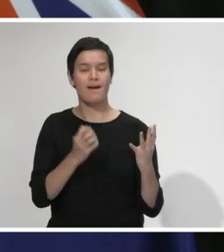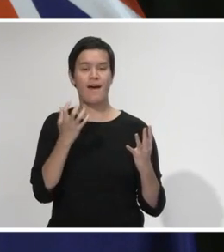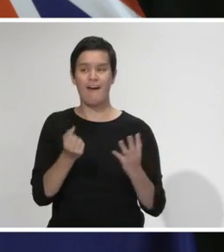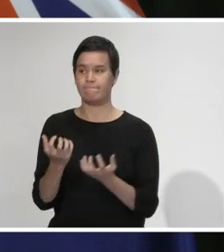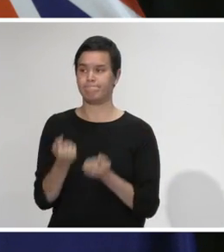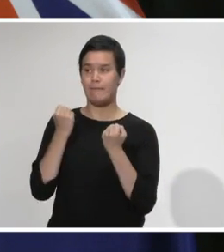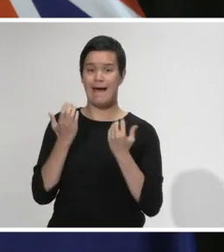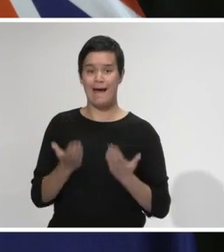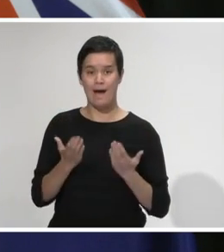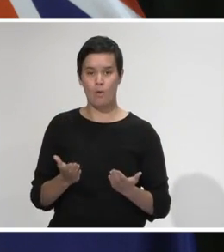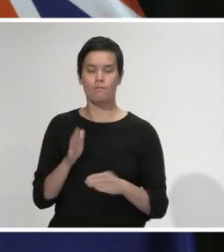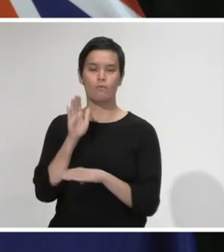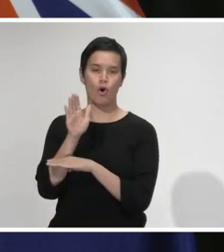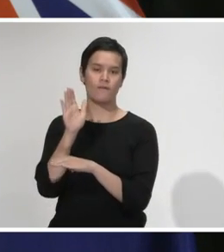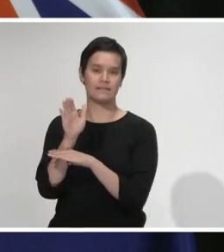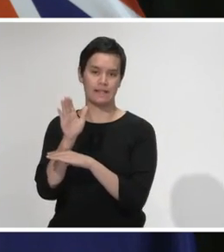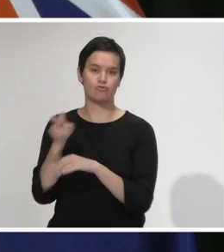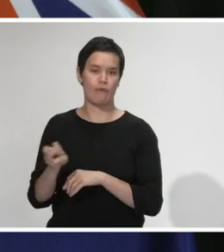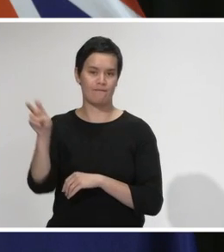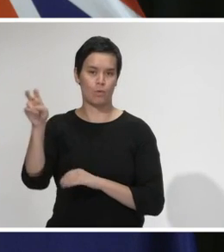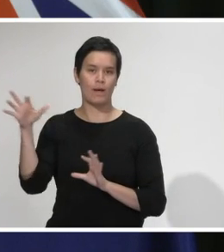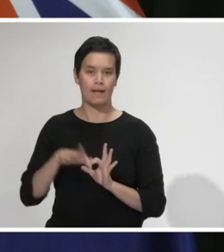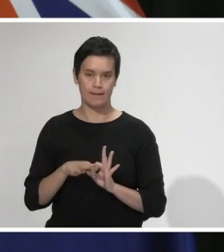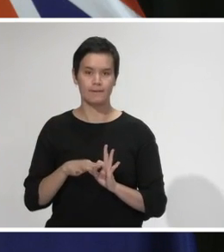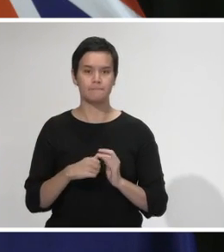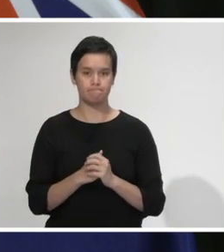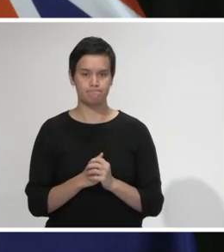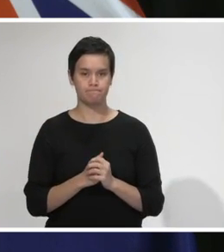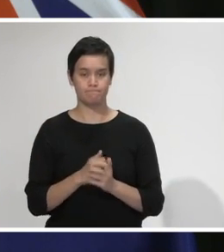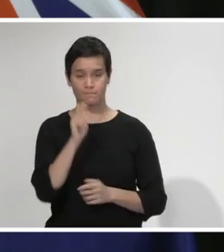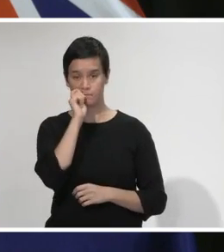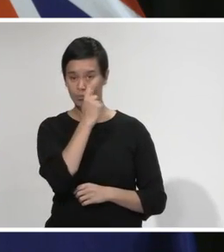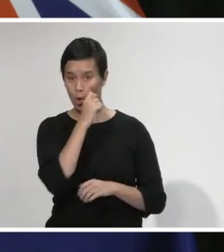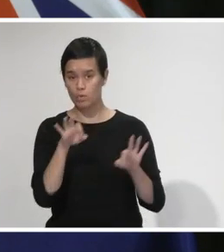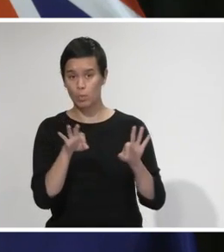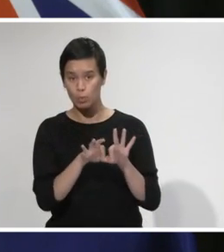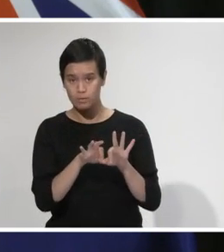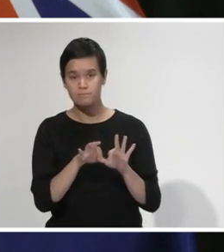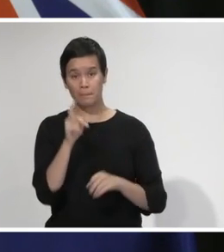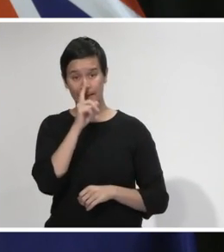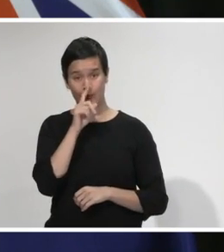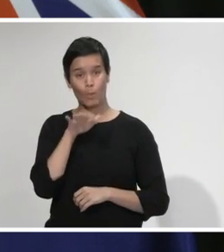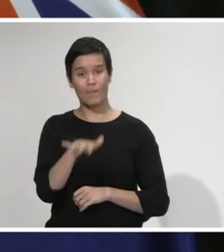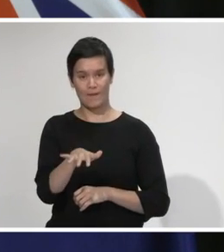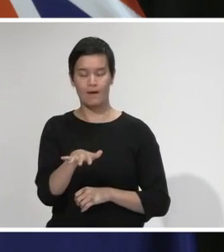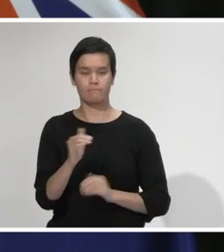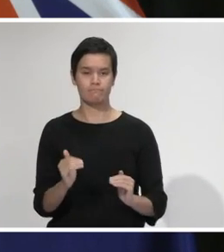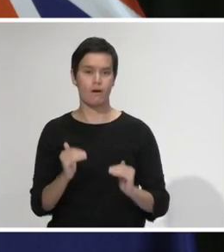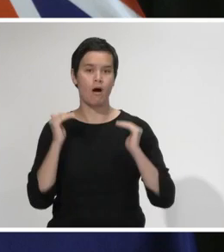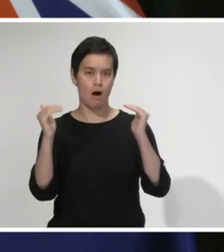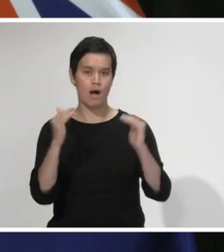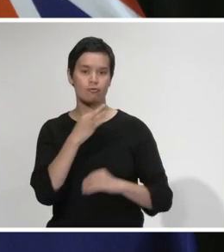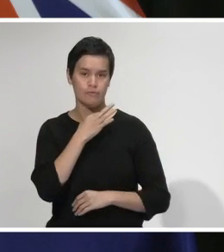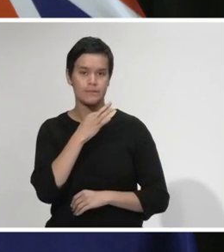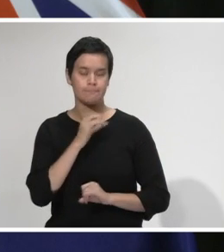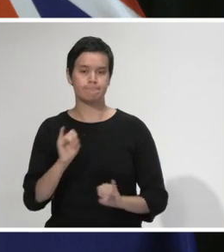We've previously signalled the underlying vulnerabilities of the Rosewood residents and that this group would continue to be at risk. That